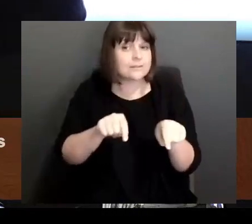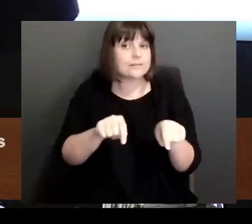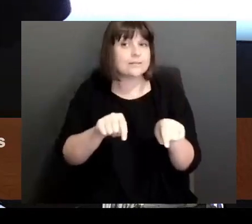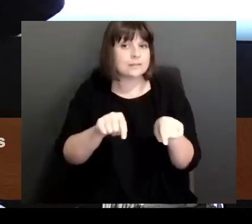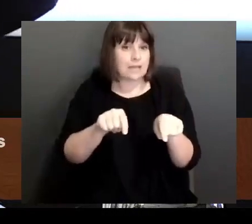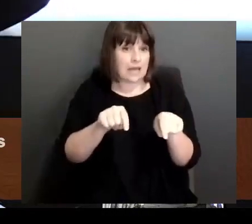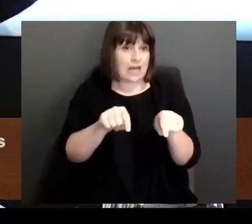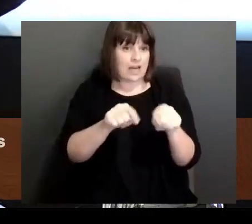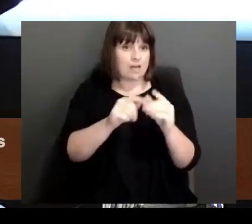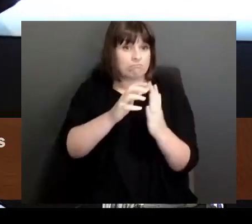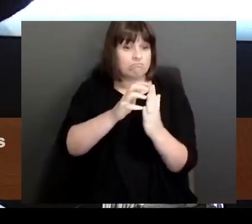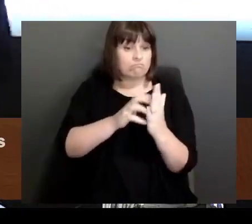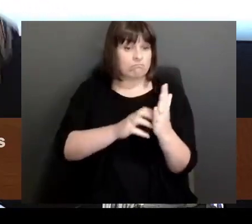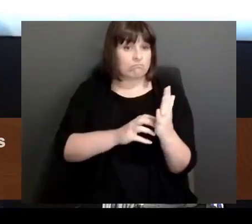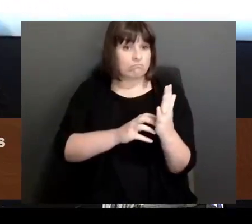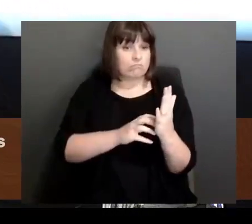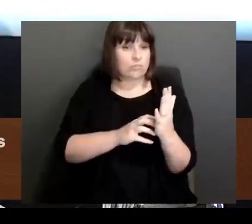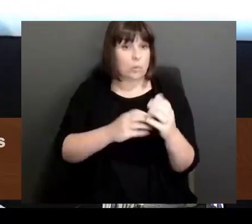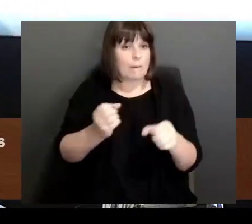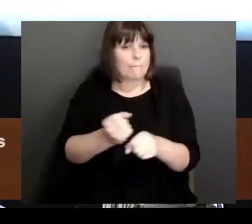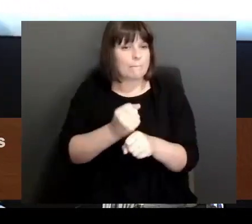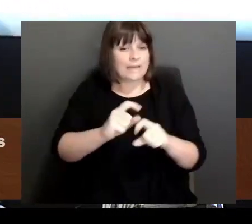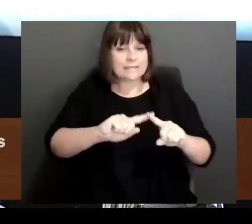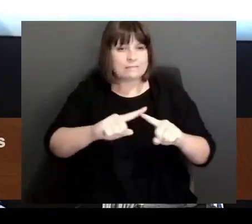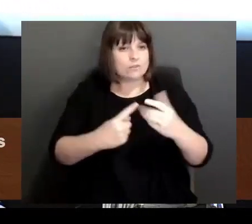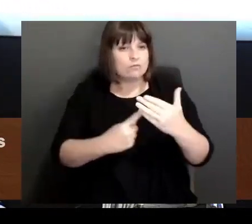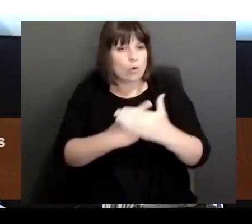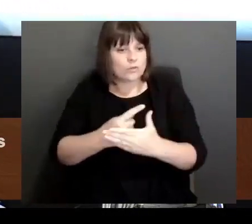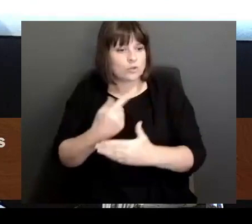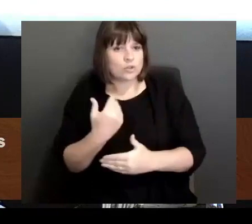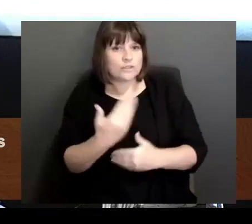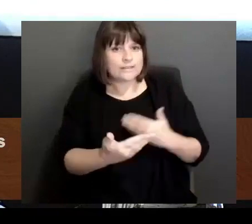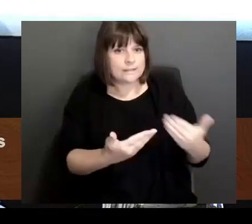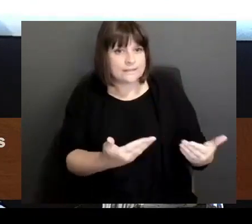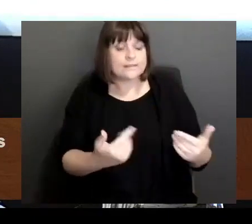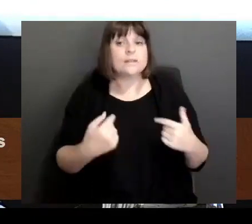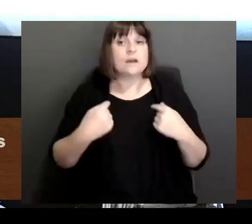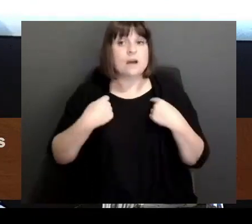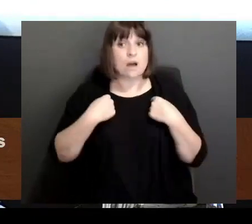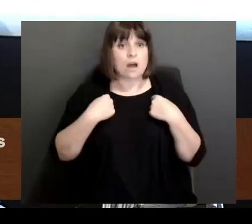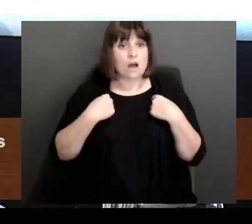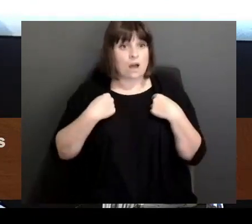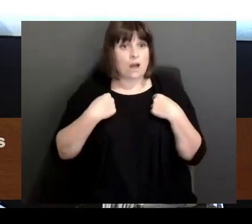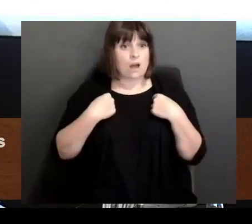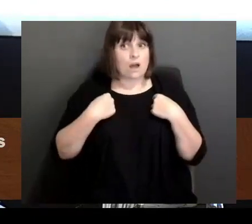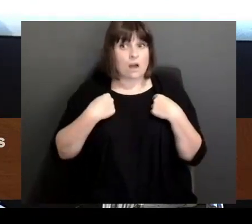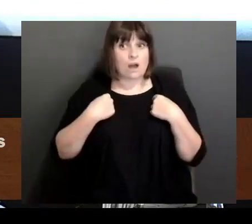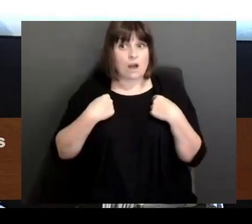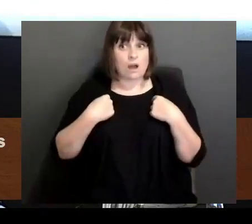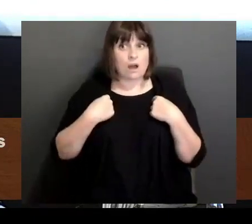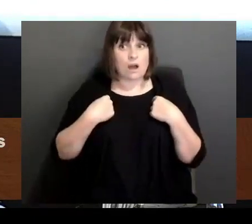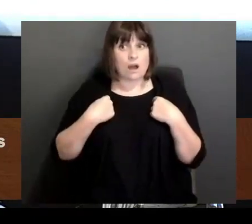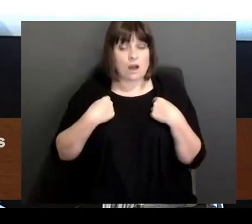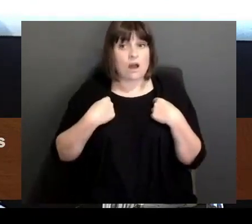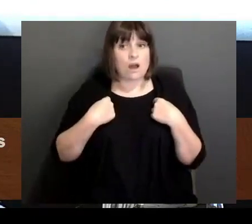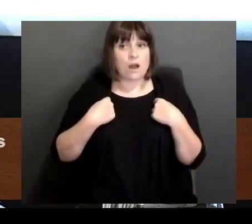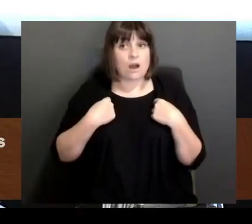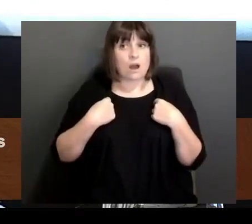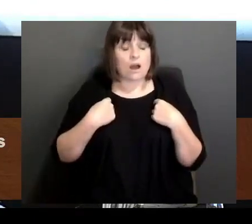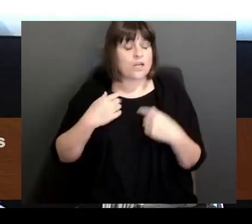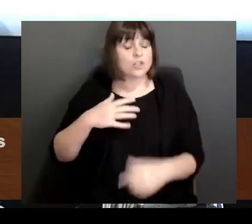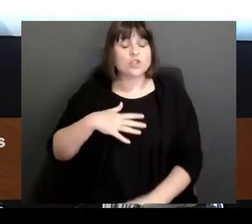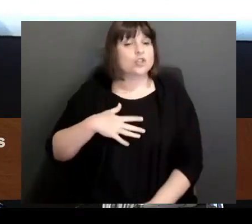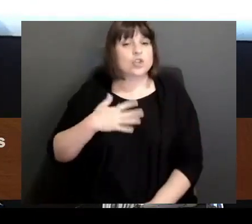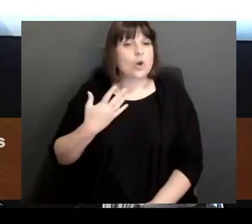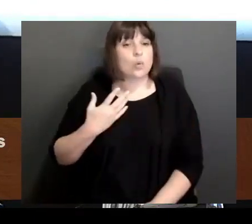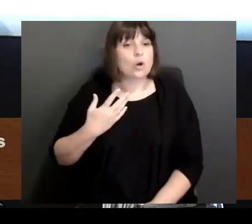set of opportunities. And what I intend to do is not repeat the mistakes of the